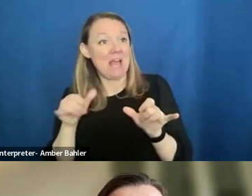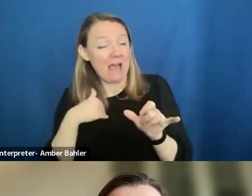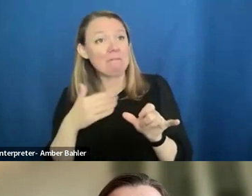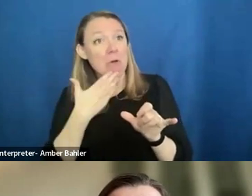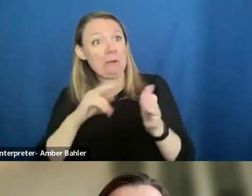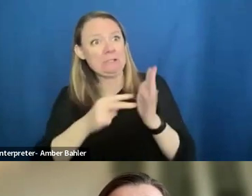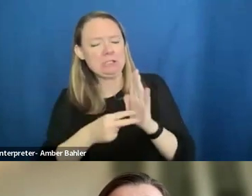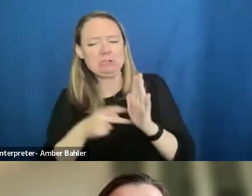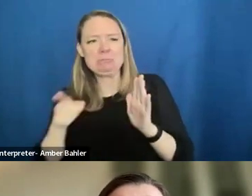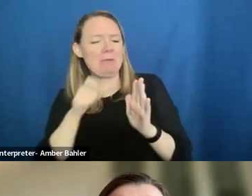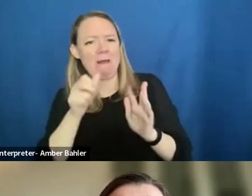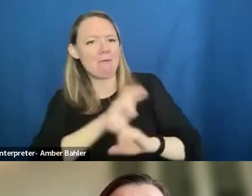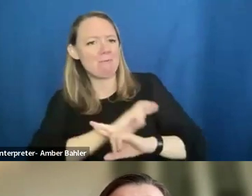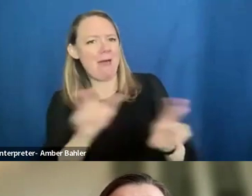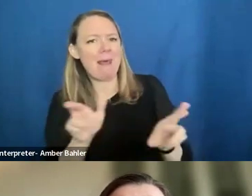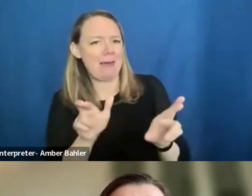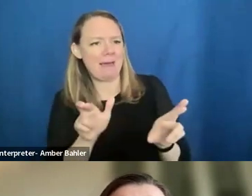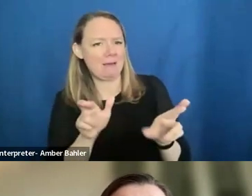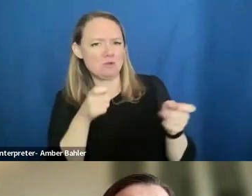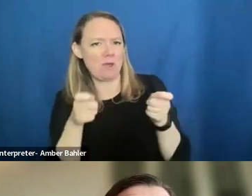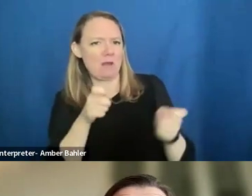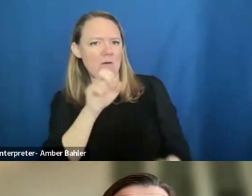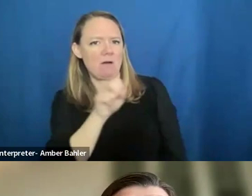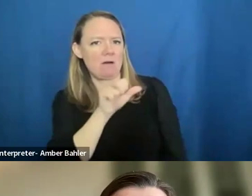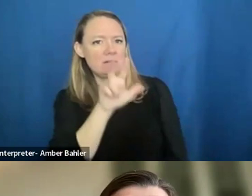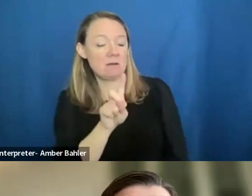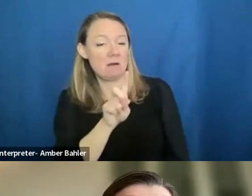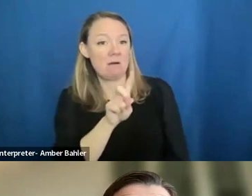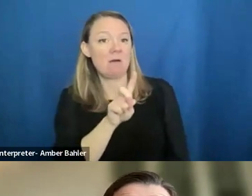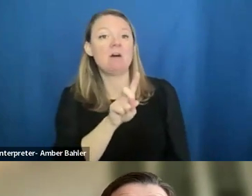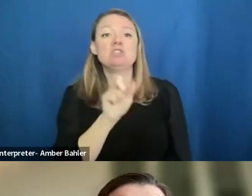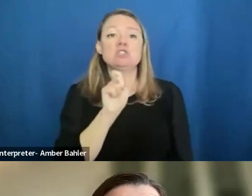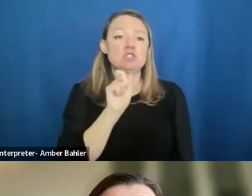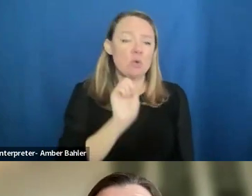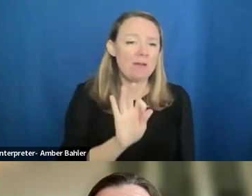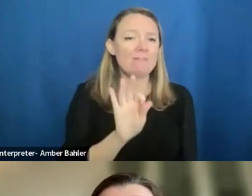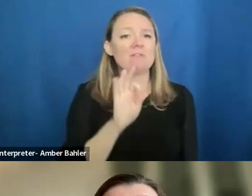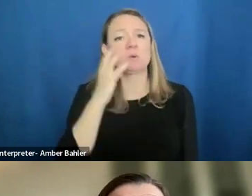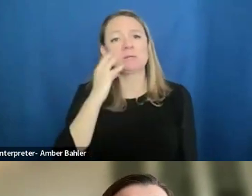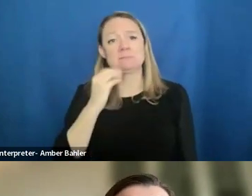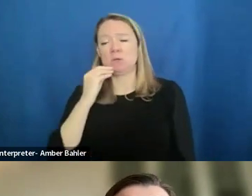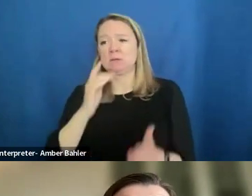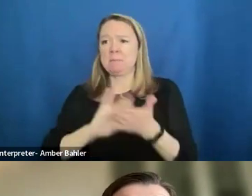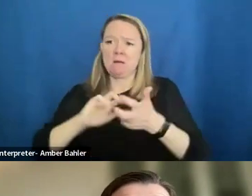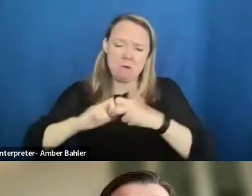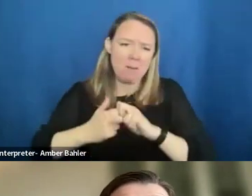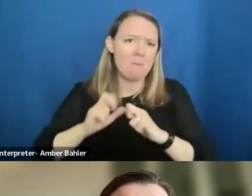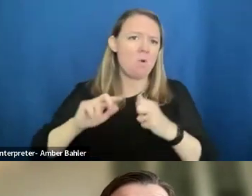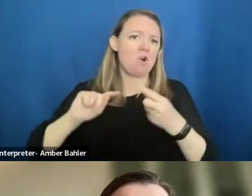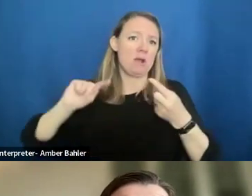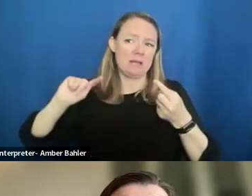substance use disorder. And so if you find yourself needing, you know, it, with a medical crisis or an injury or some reason in the